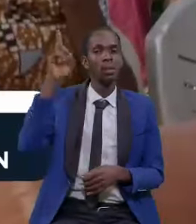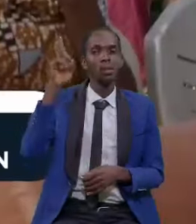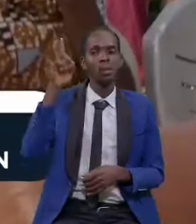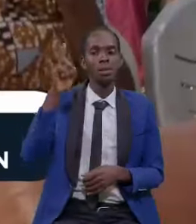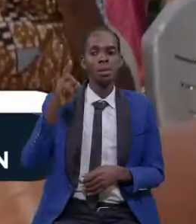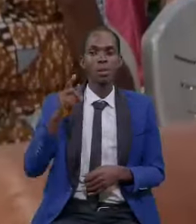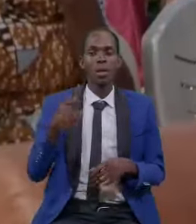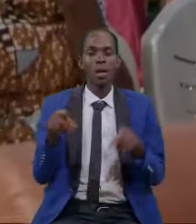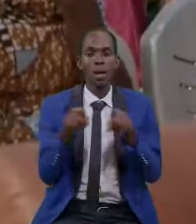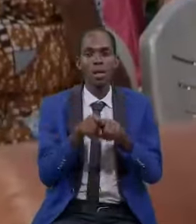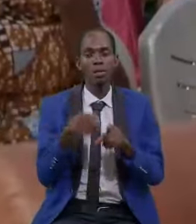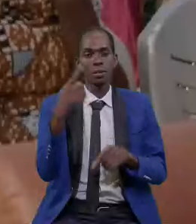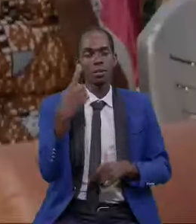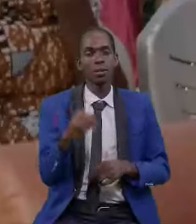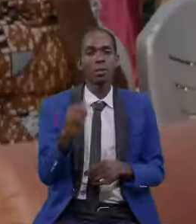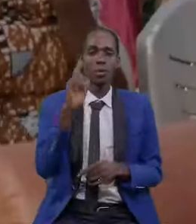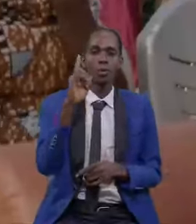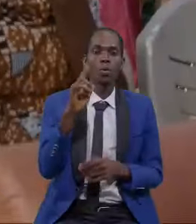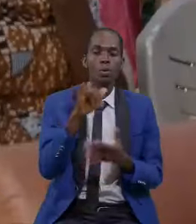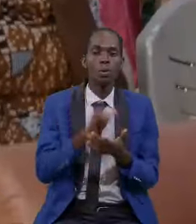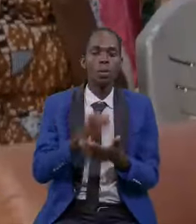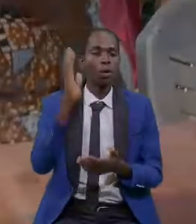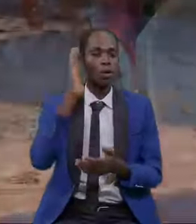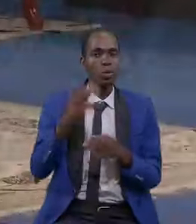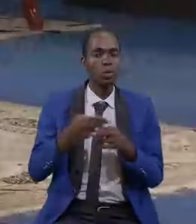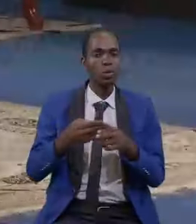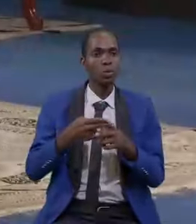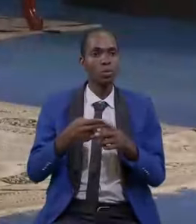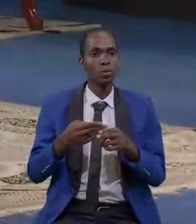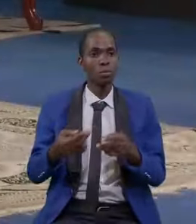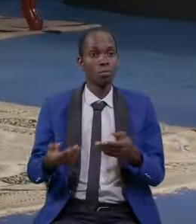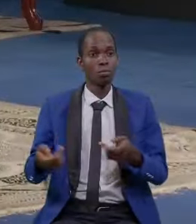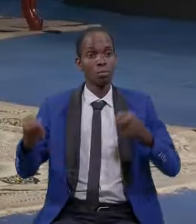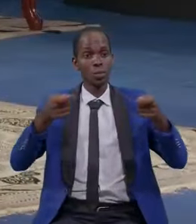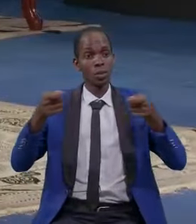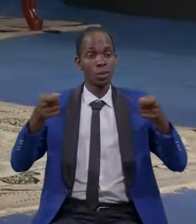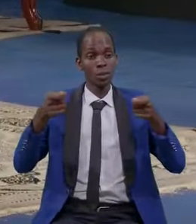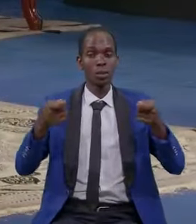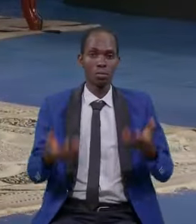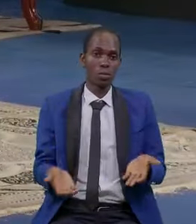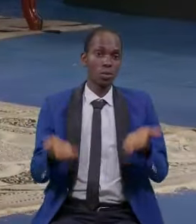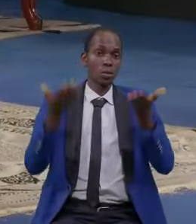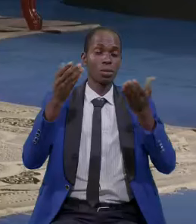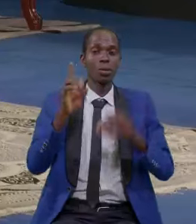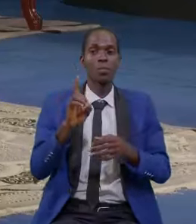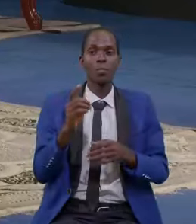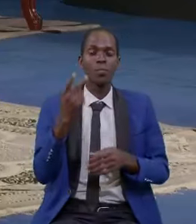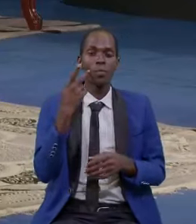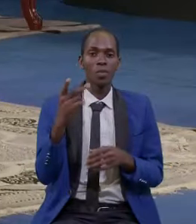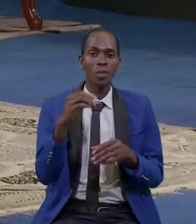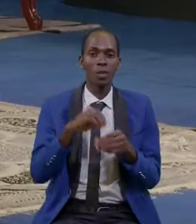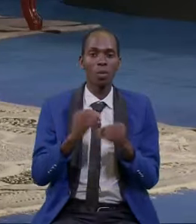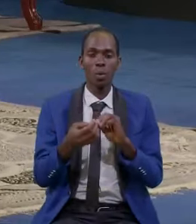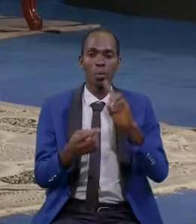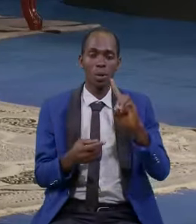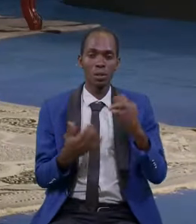the one that will soon reign, the soon sovereign. We're looking at number one. Number